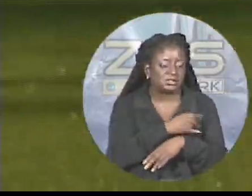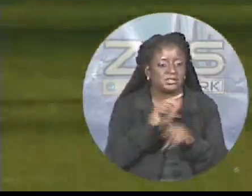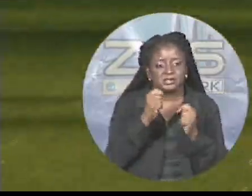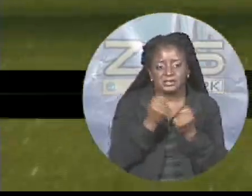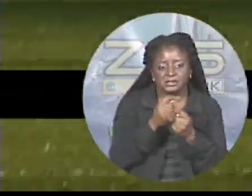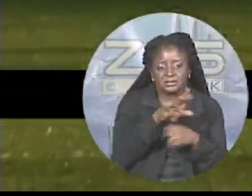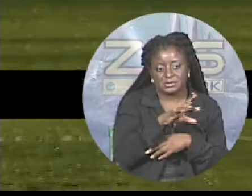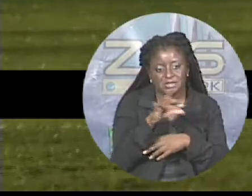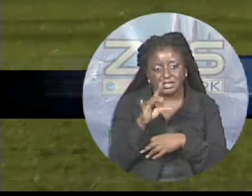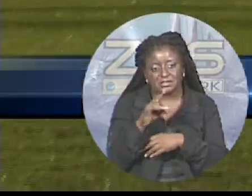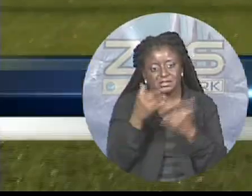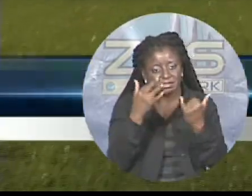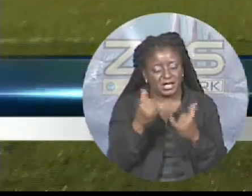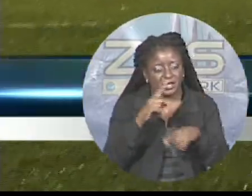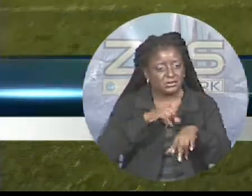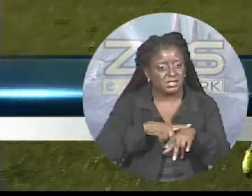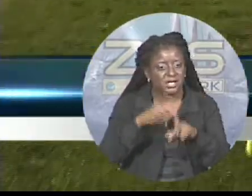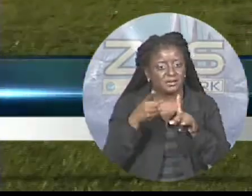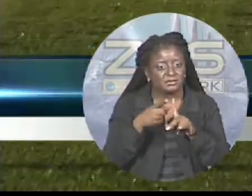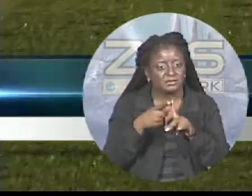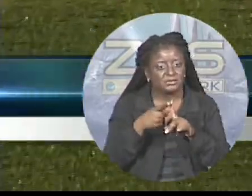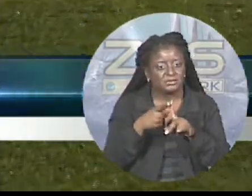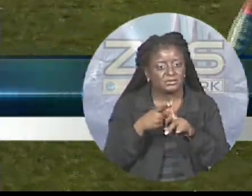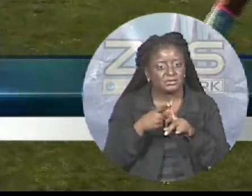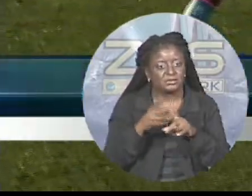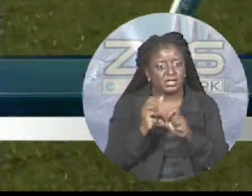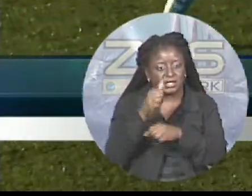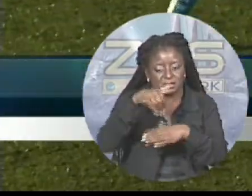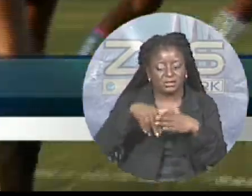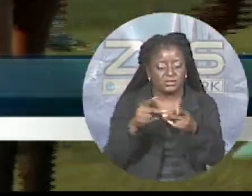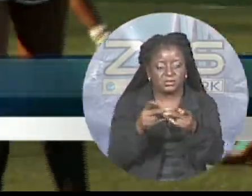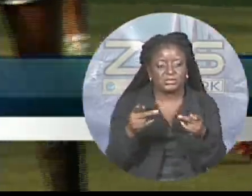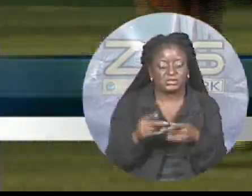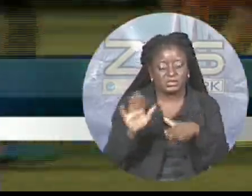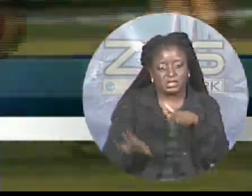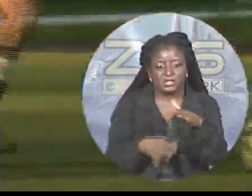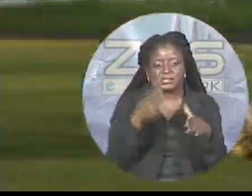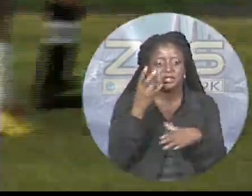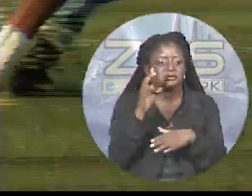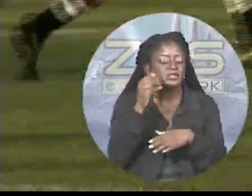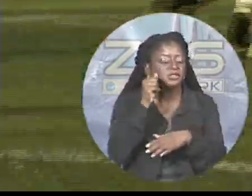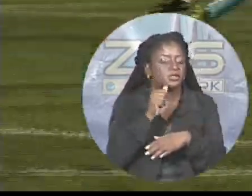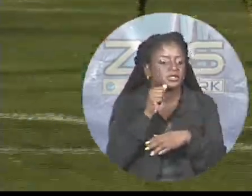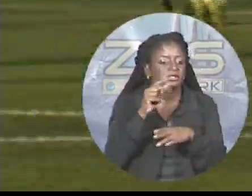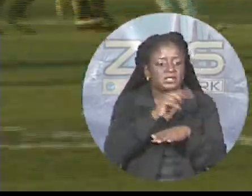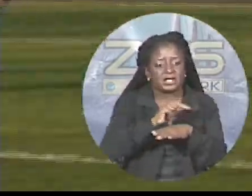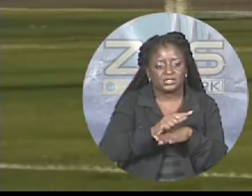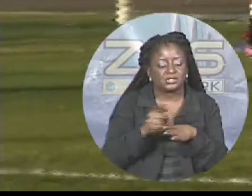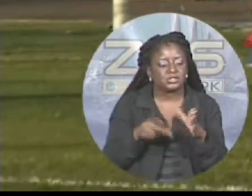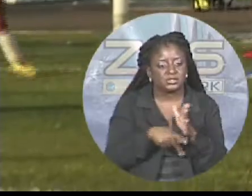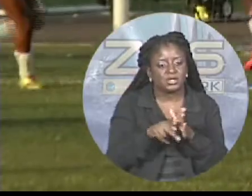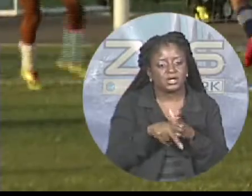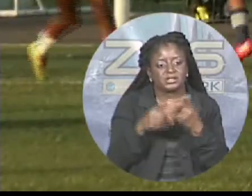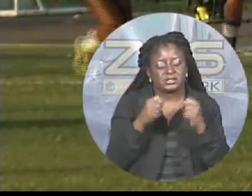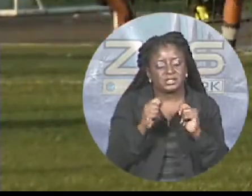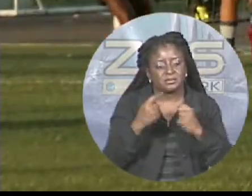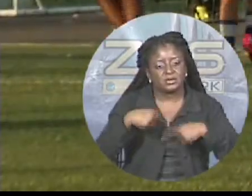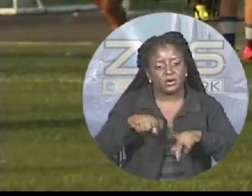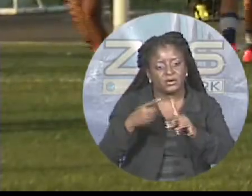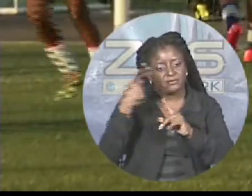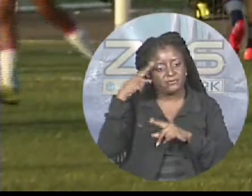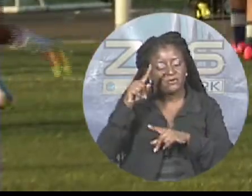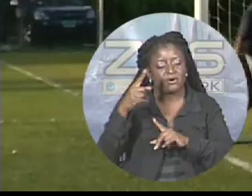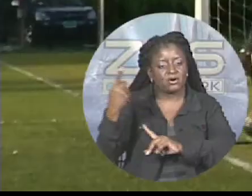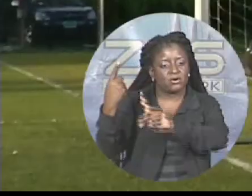been selected and now it's time to shuffle into position. The under-17 girls national soccer team is going for gold down in